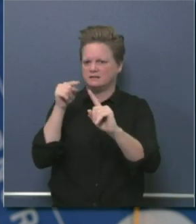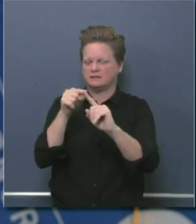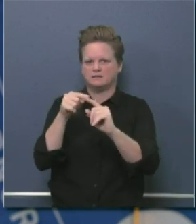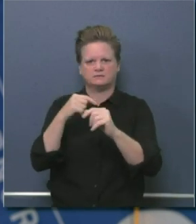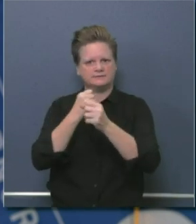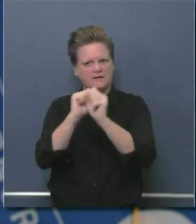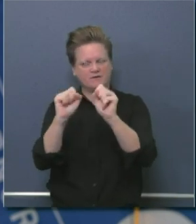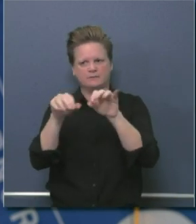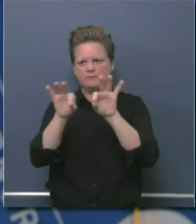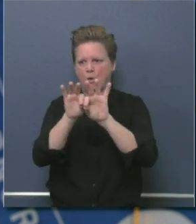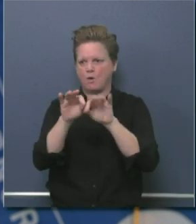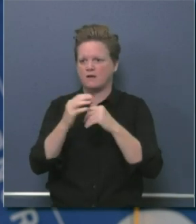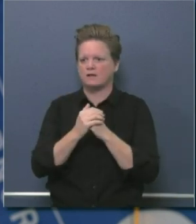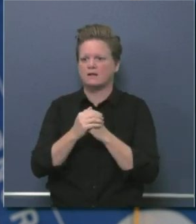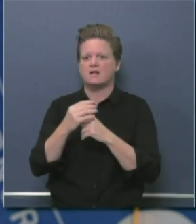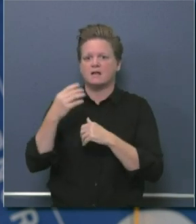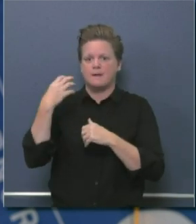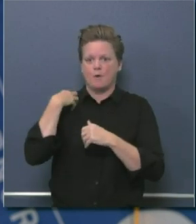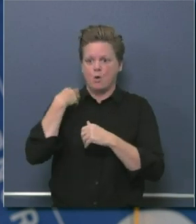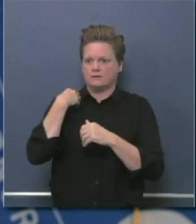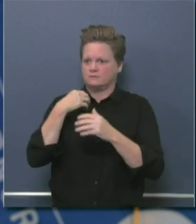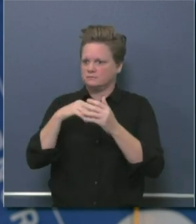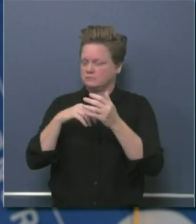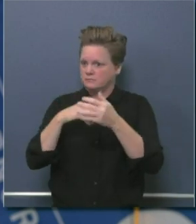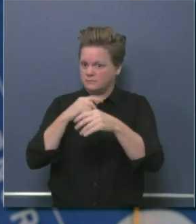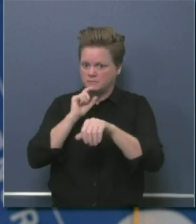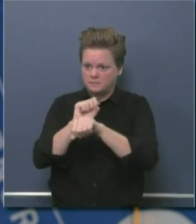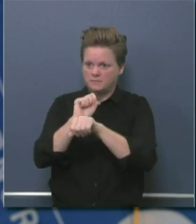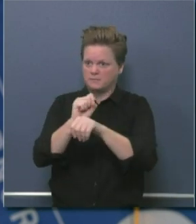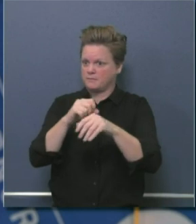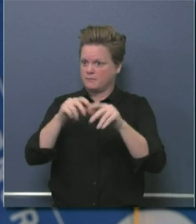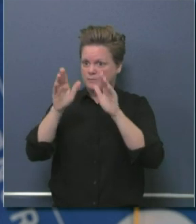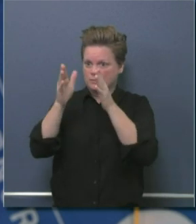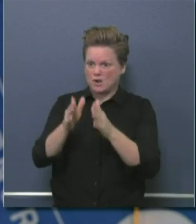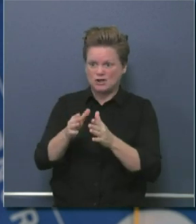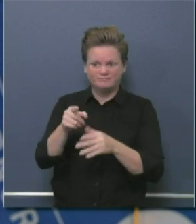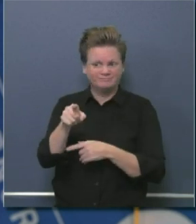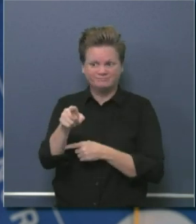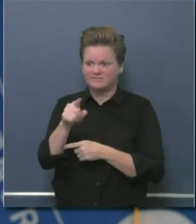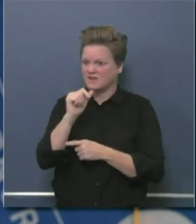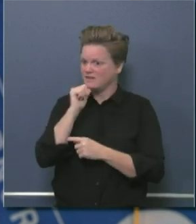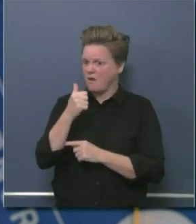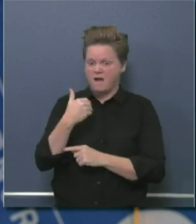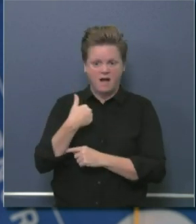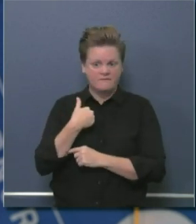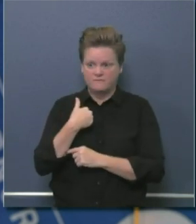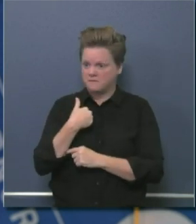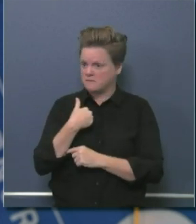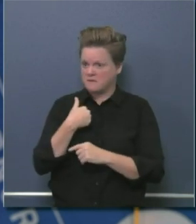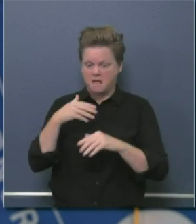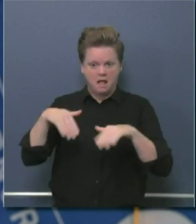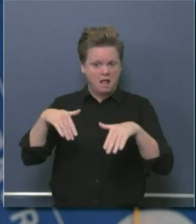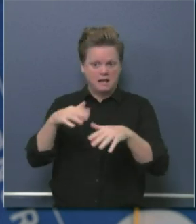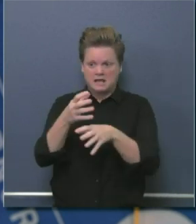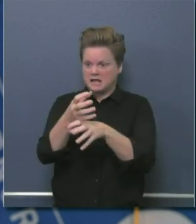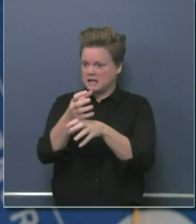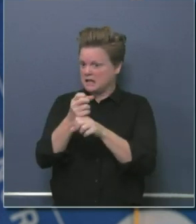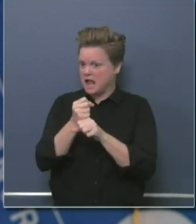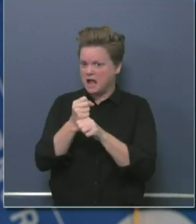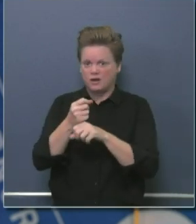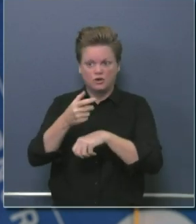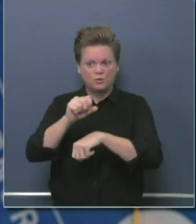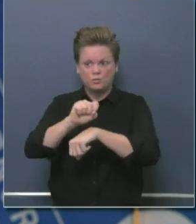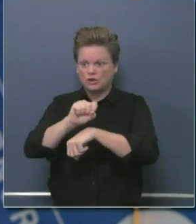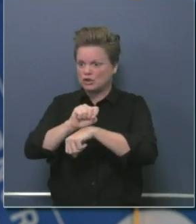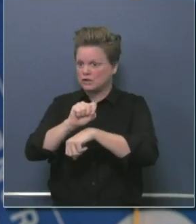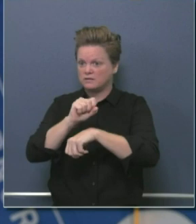present evidence in the case that it is discovered that a worker does not have COVID-19 or did they not contract it at work, and that we're able to